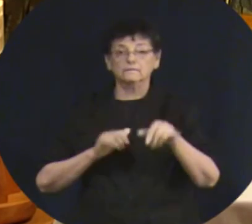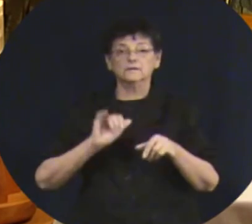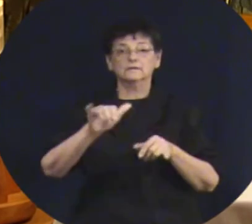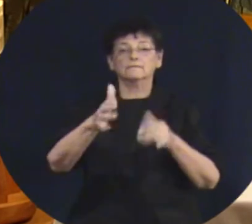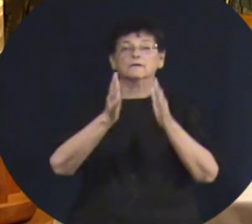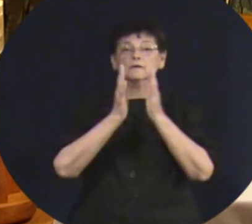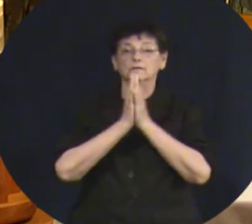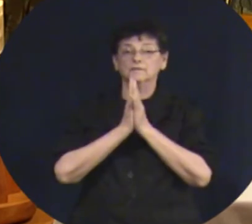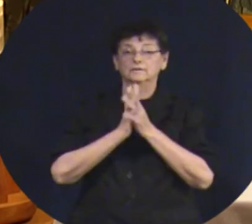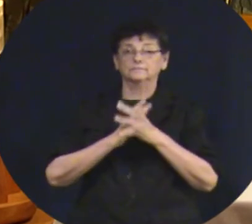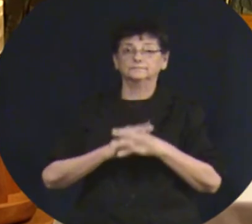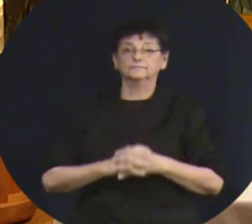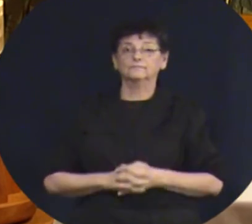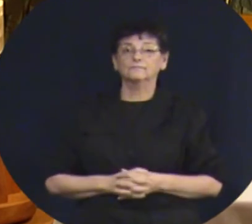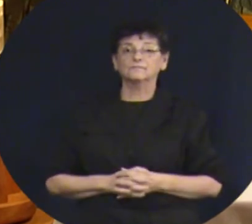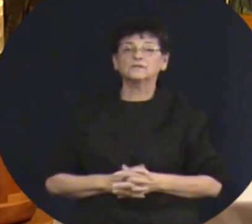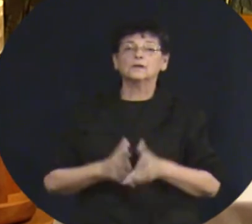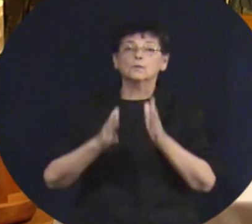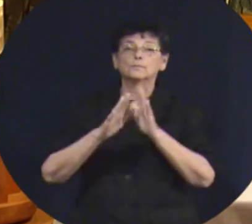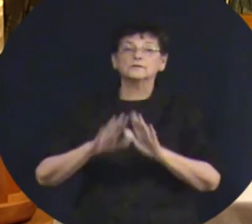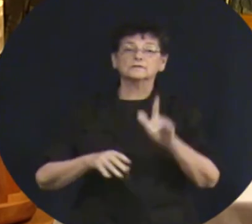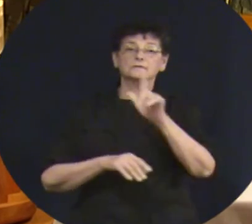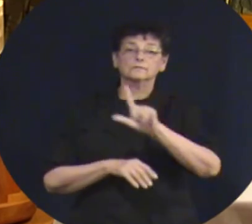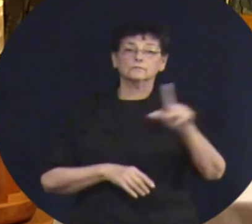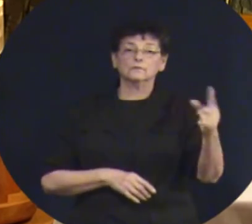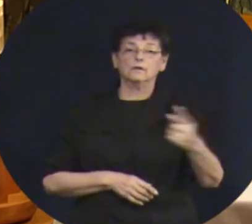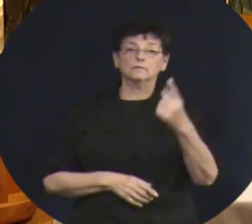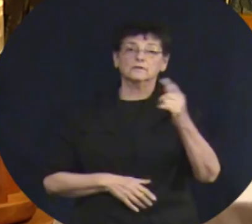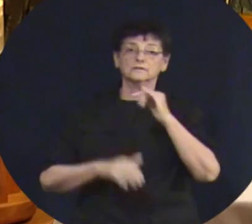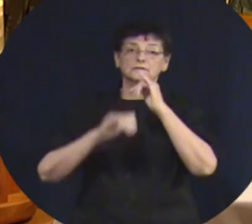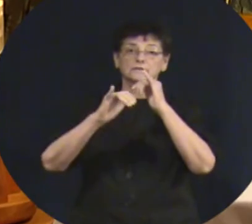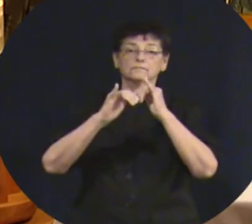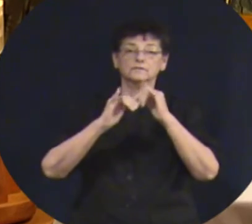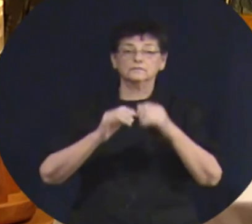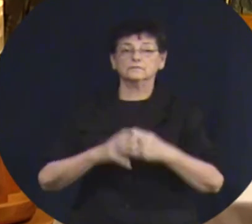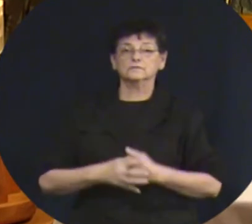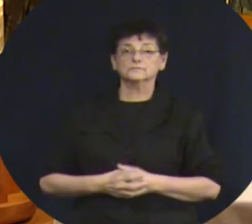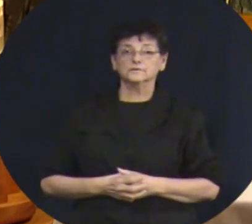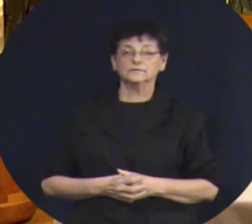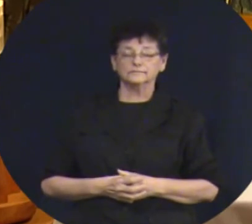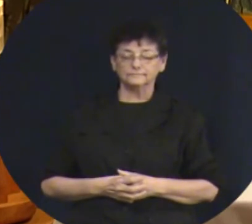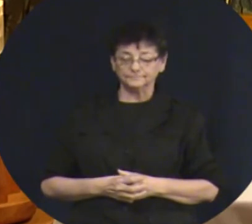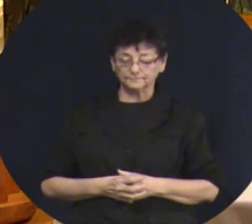and ever. Amen. The peace of the Lord be with you always.